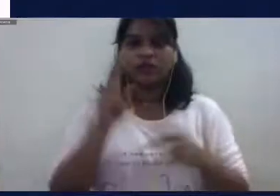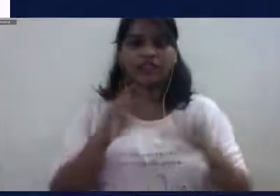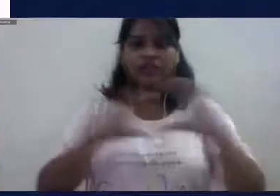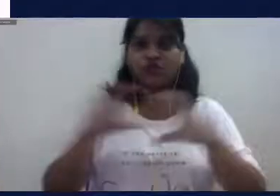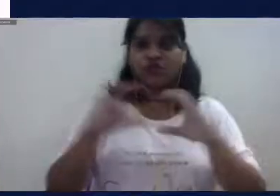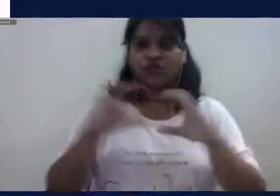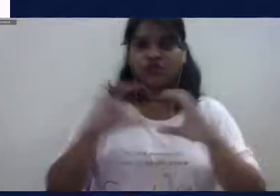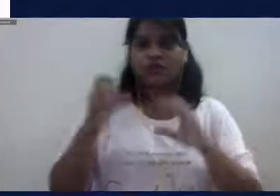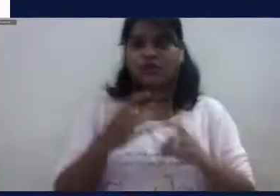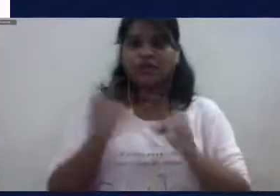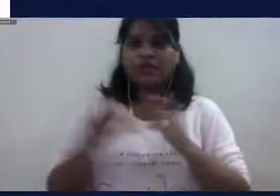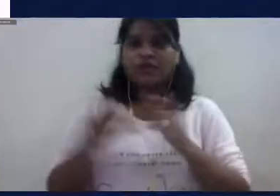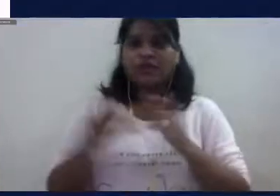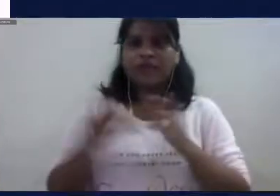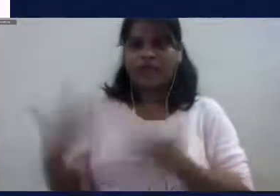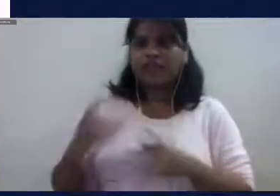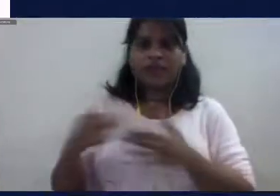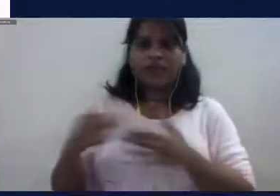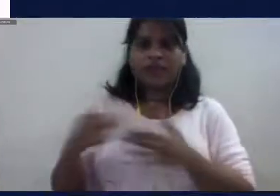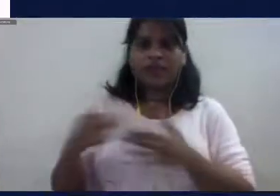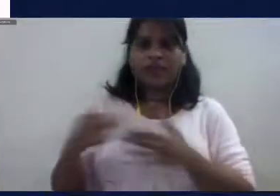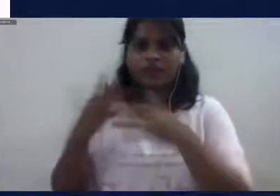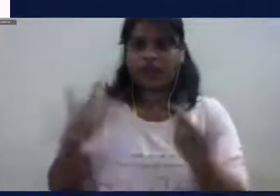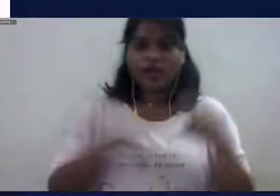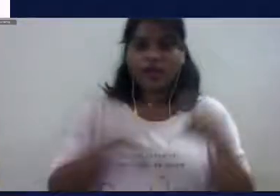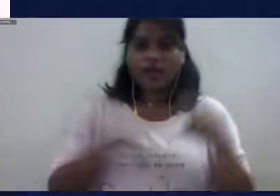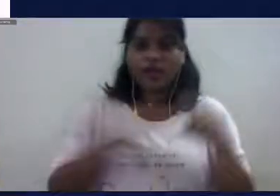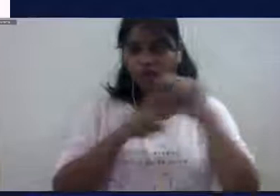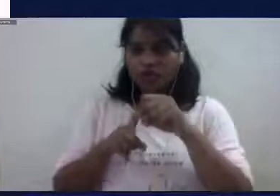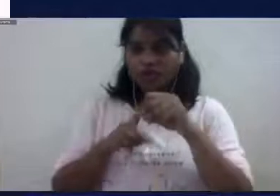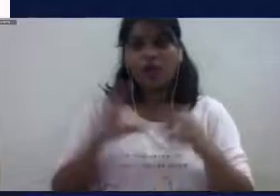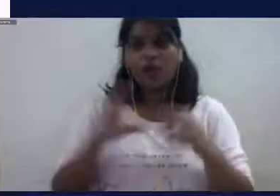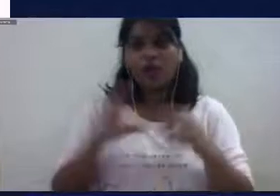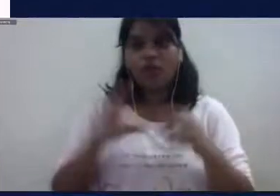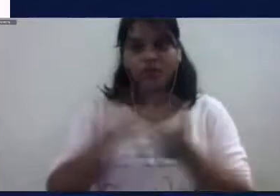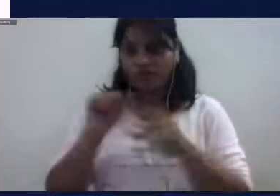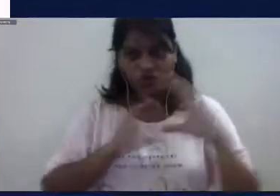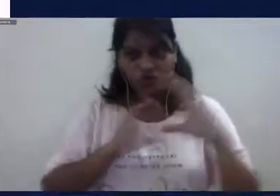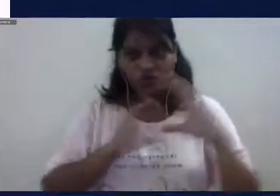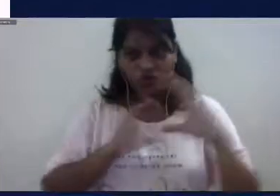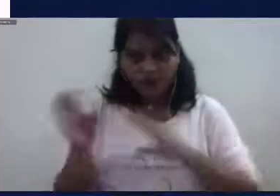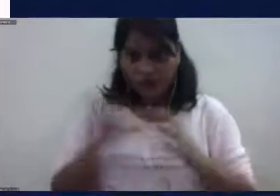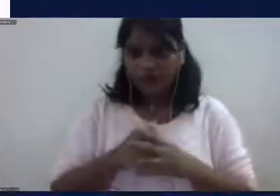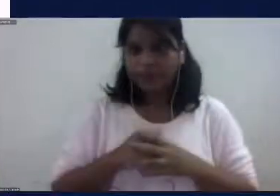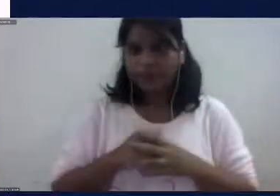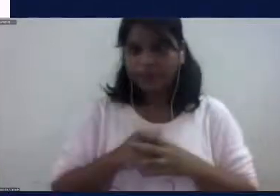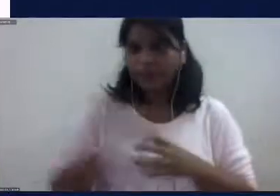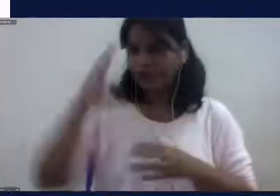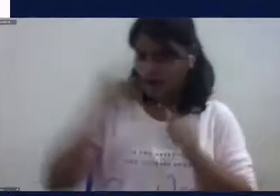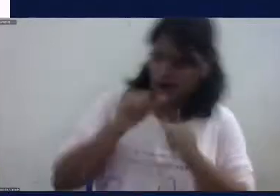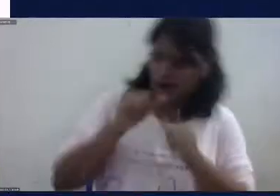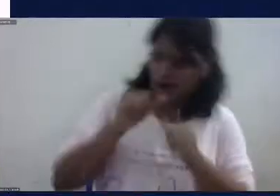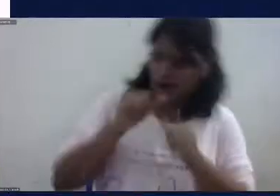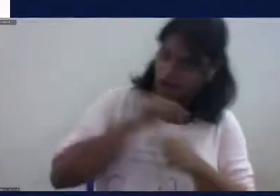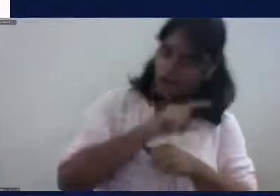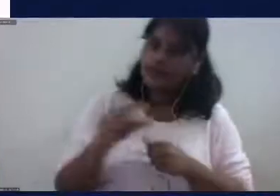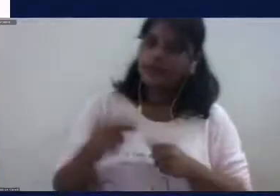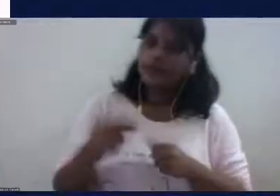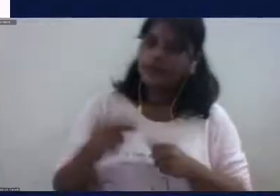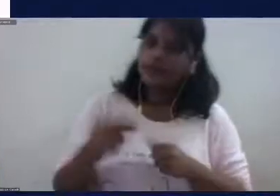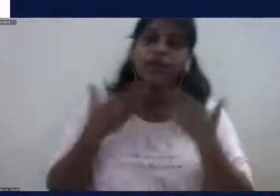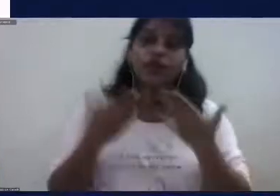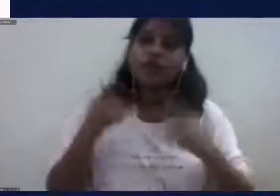I would request you to please guide me if there is any questions on the chat. Hello all, and thank